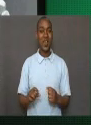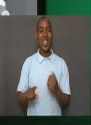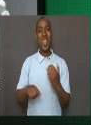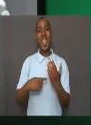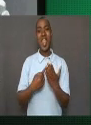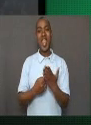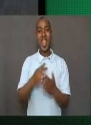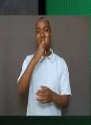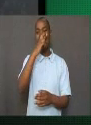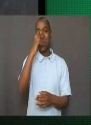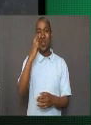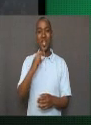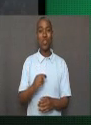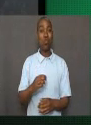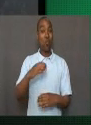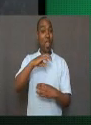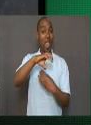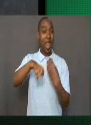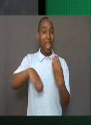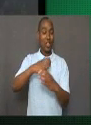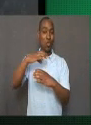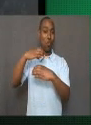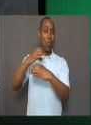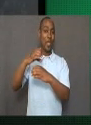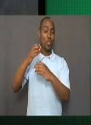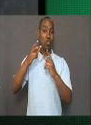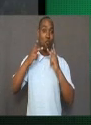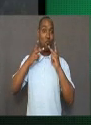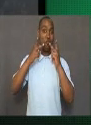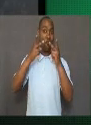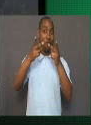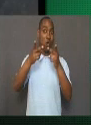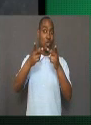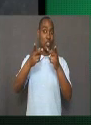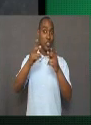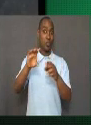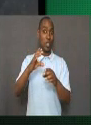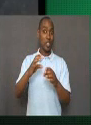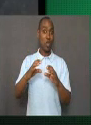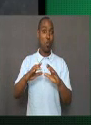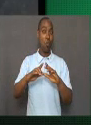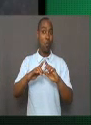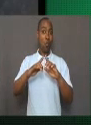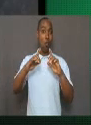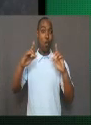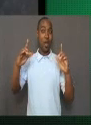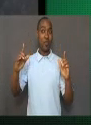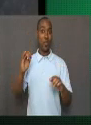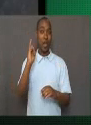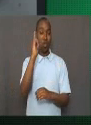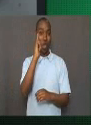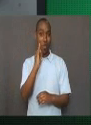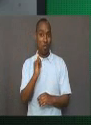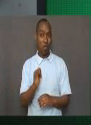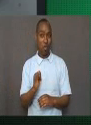the electron microscopes focus on a magnified image, which